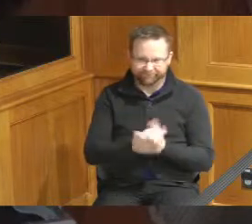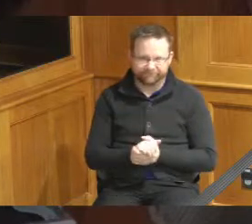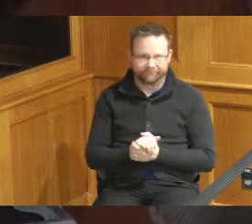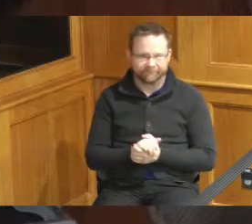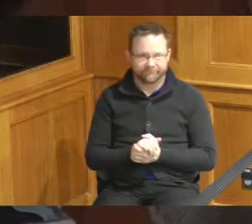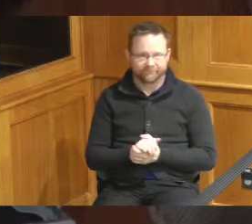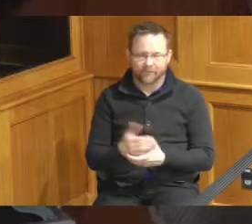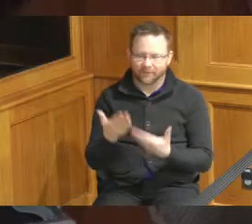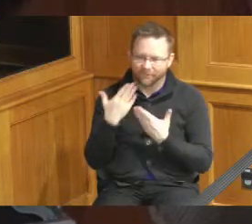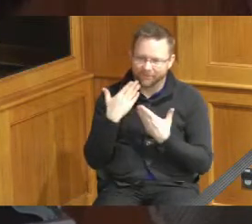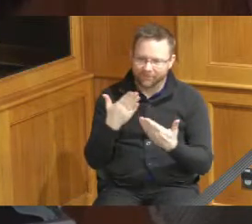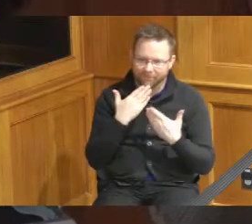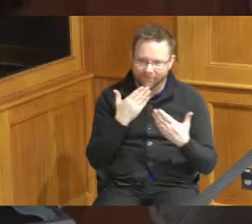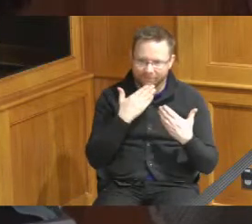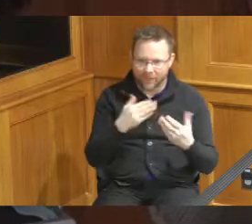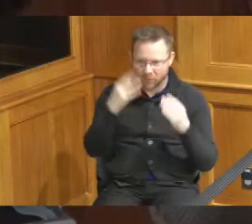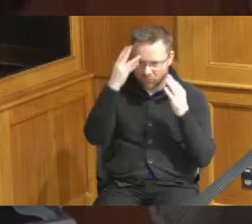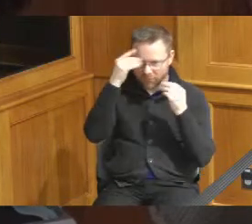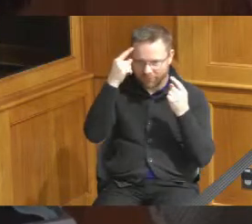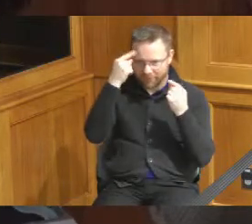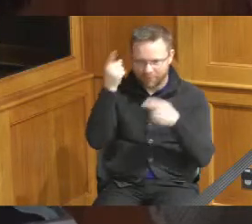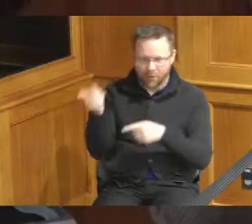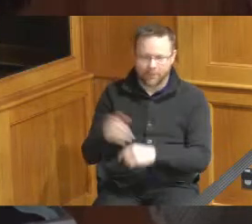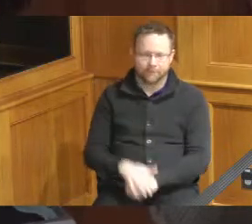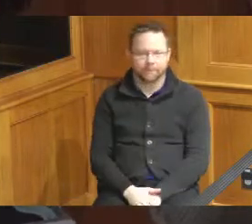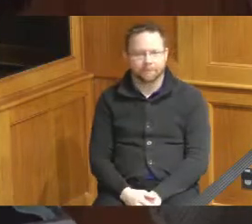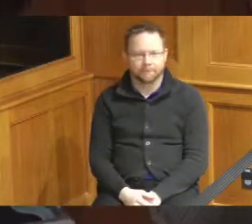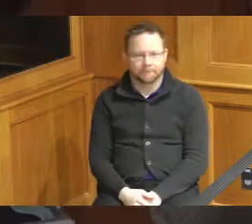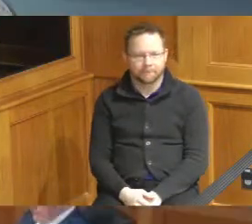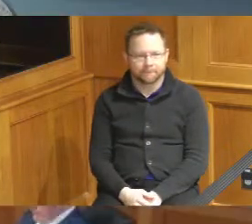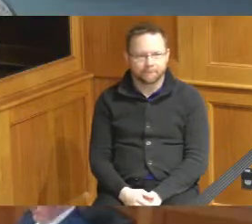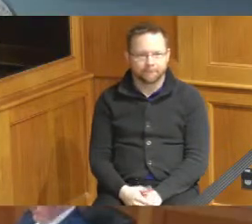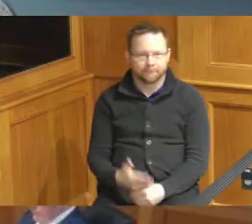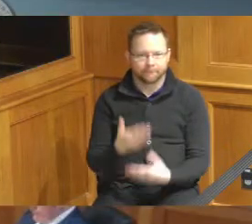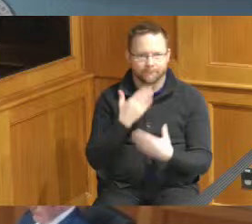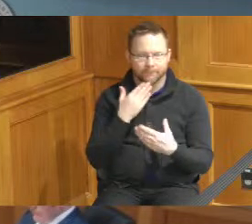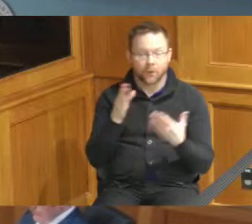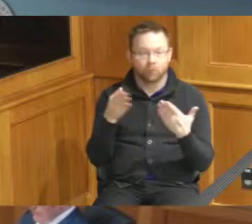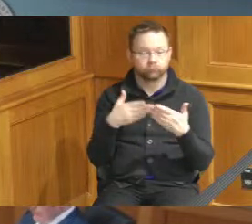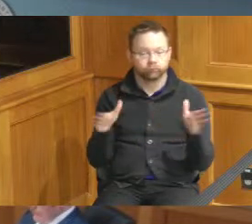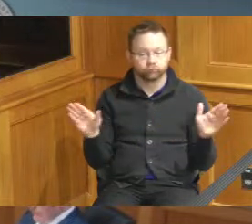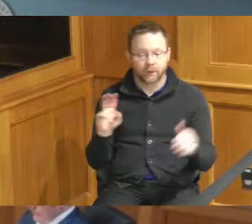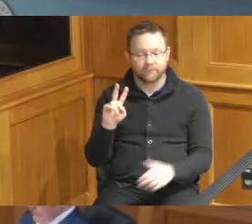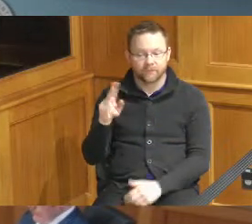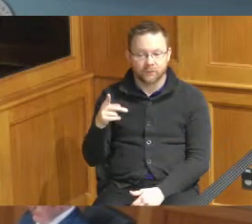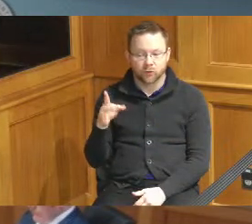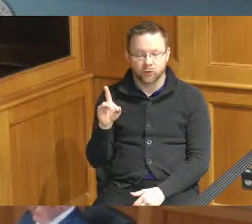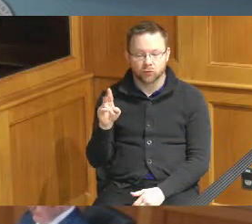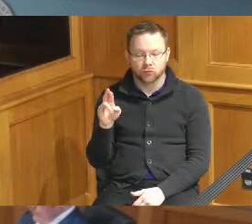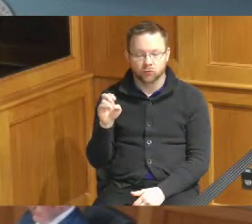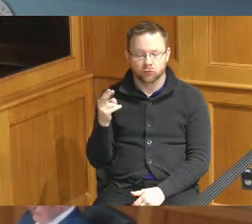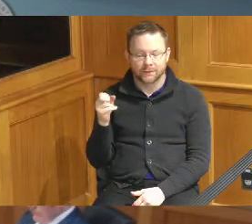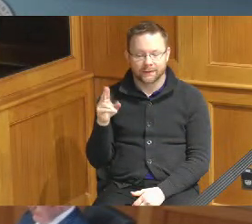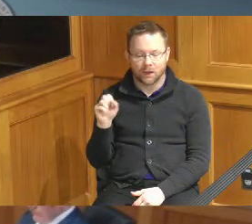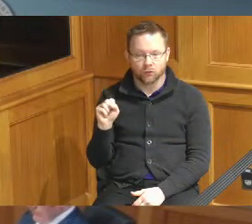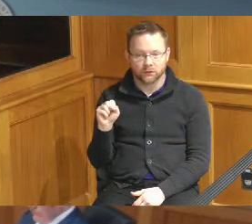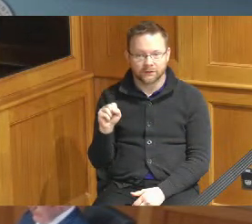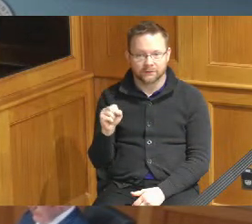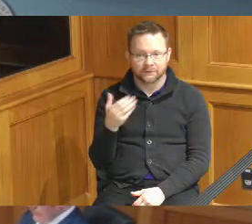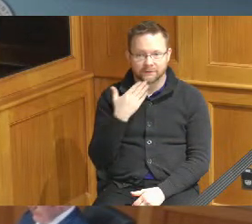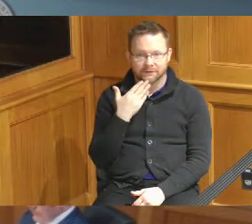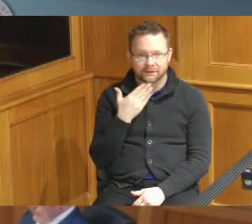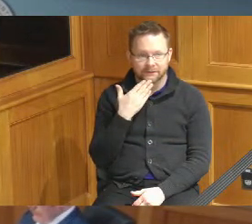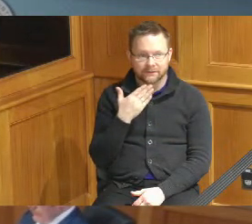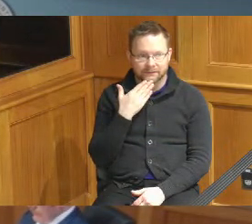today. So I thank you for keeping him in mind. Thank you. Yeah, absolutely. Thank you. We're going to open it up. Vice President Driehaus. Thank you.